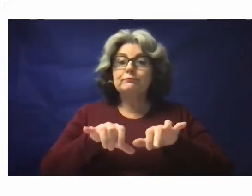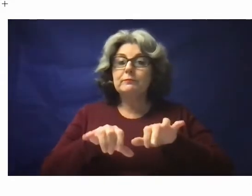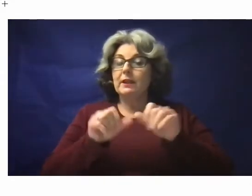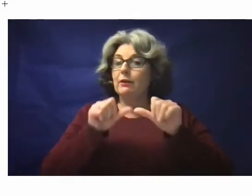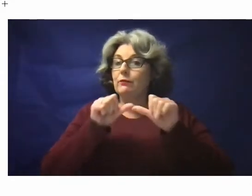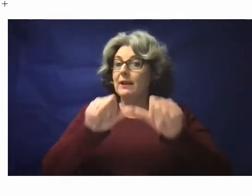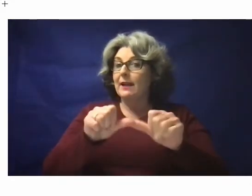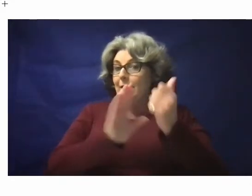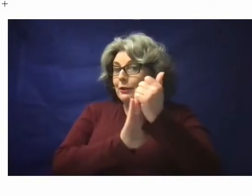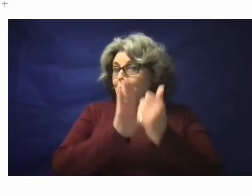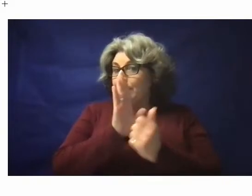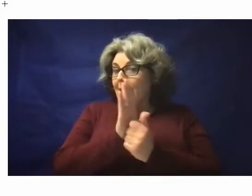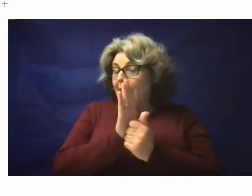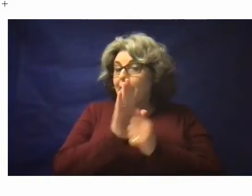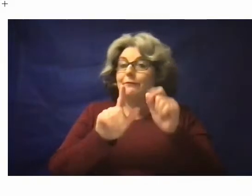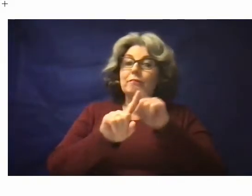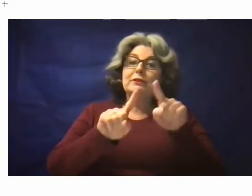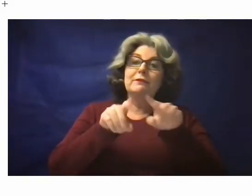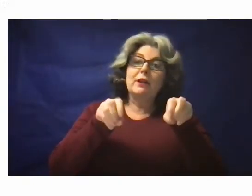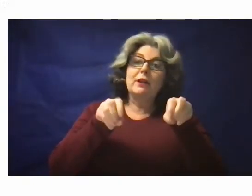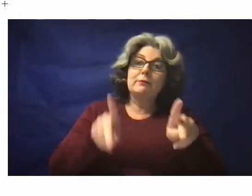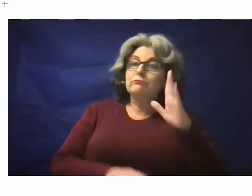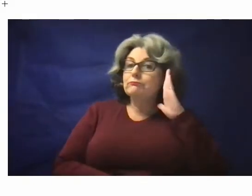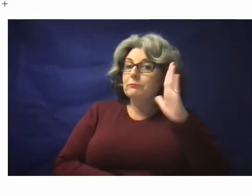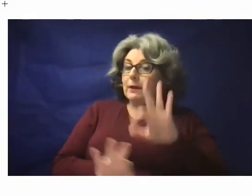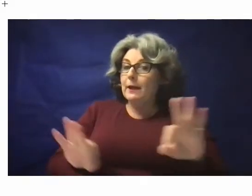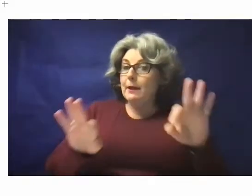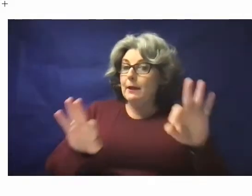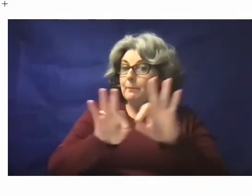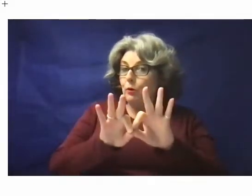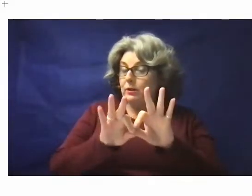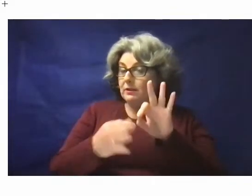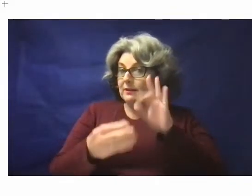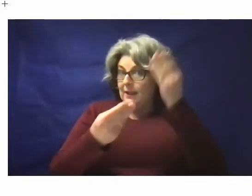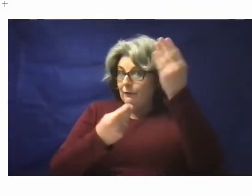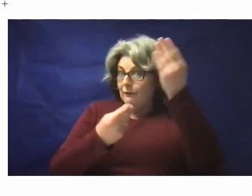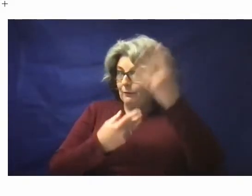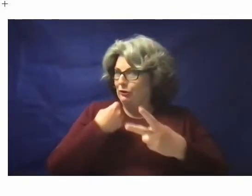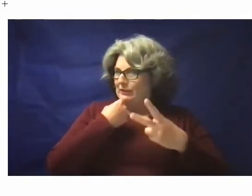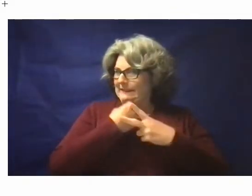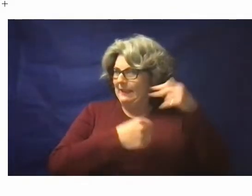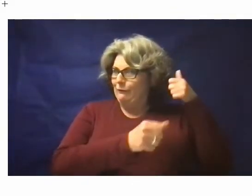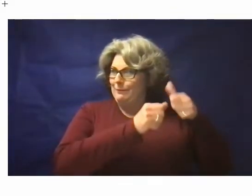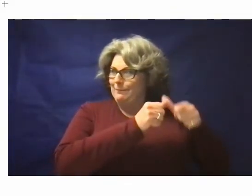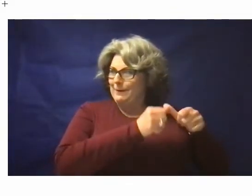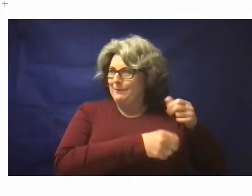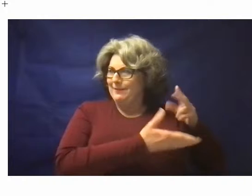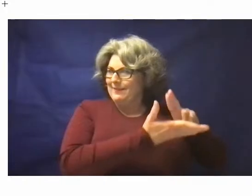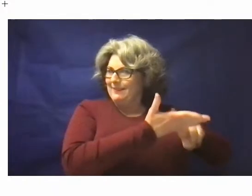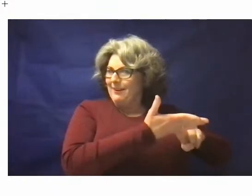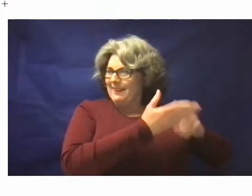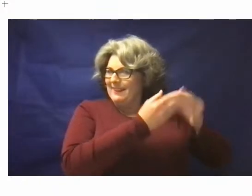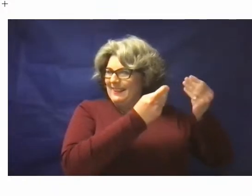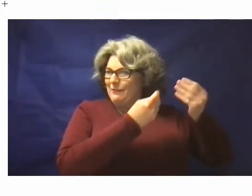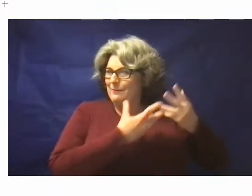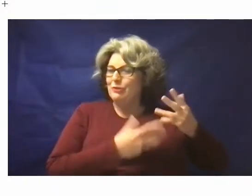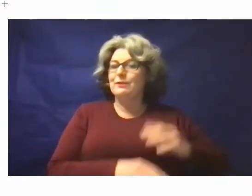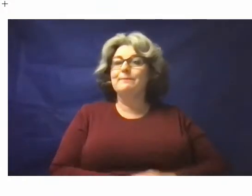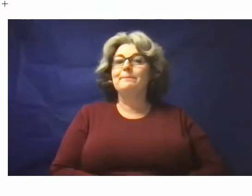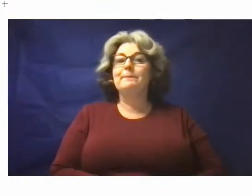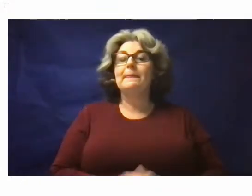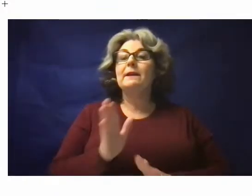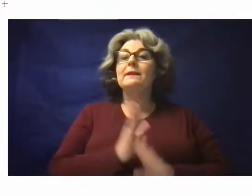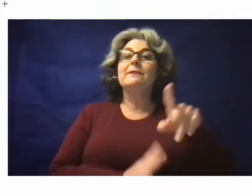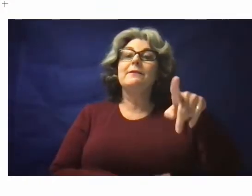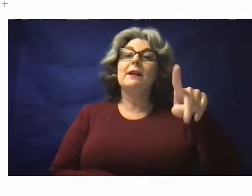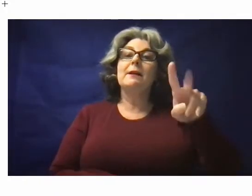for future opportunities. So it's important to save your login information. I suggest that you create a profile to receive